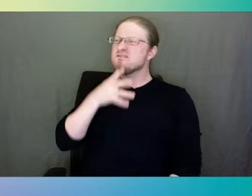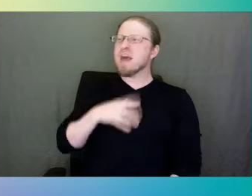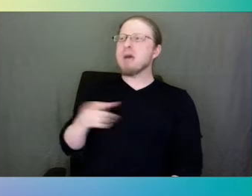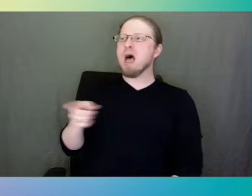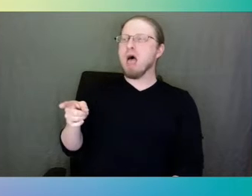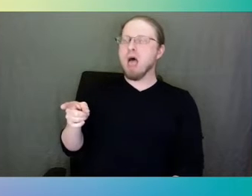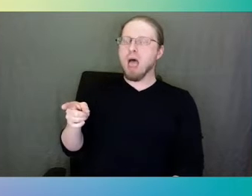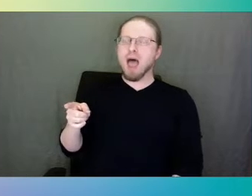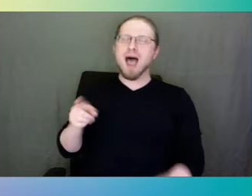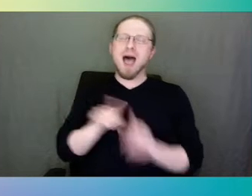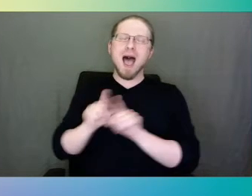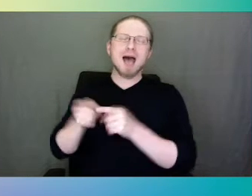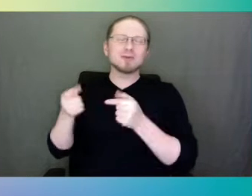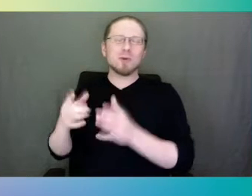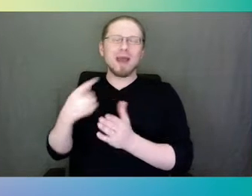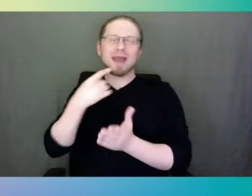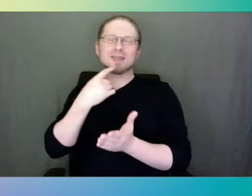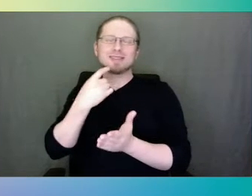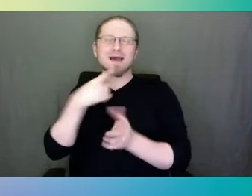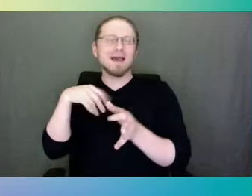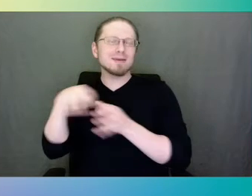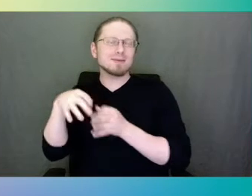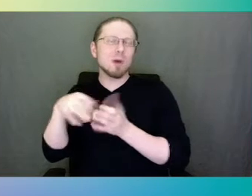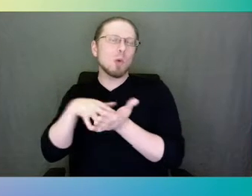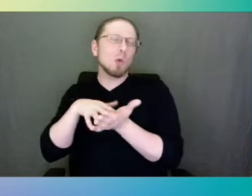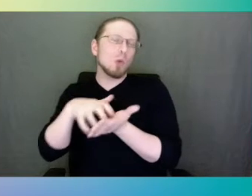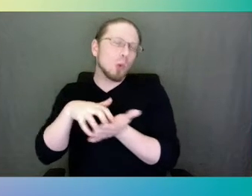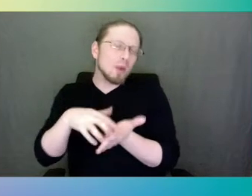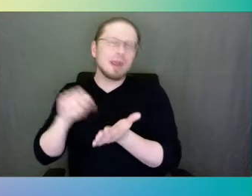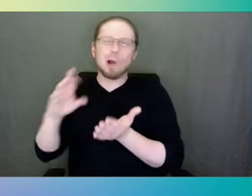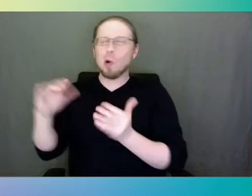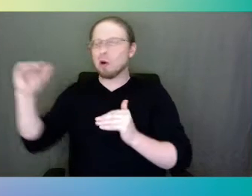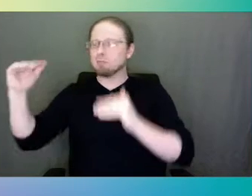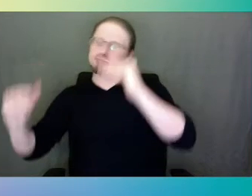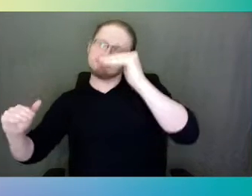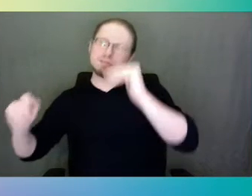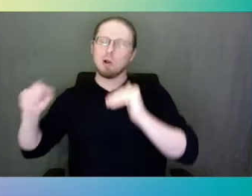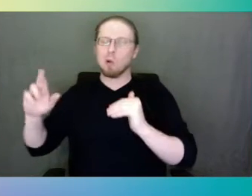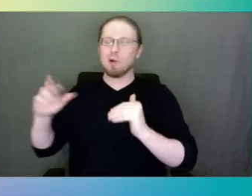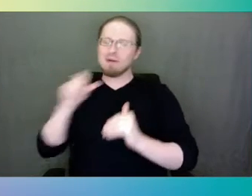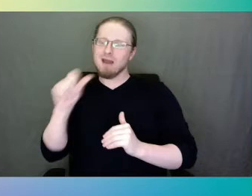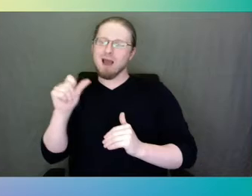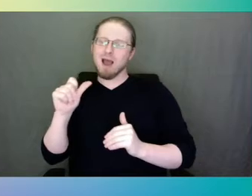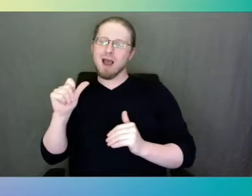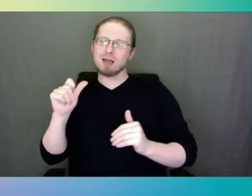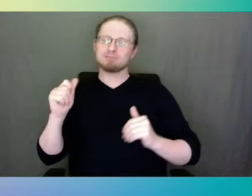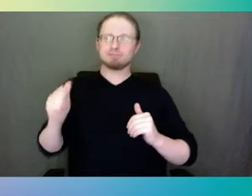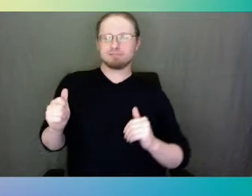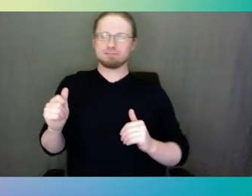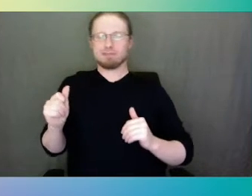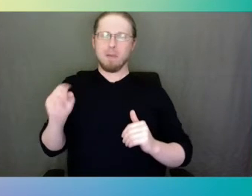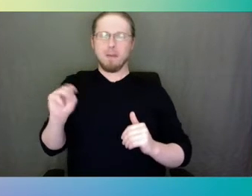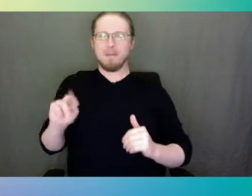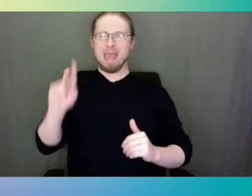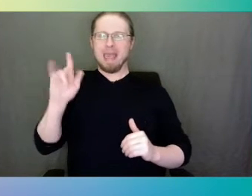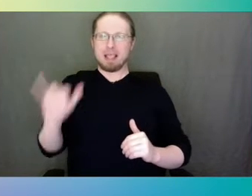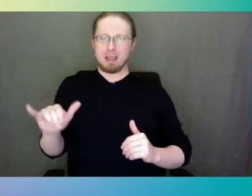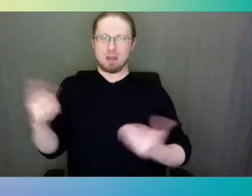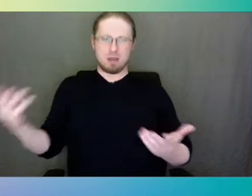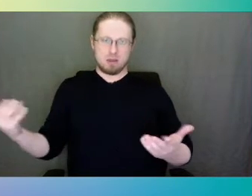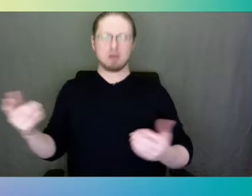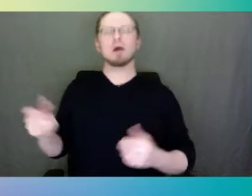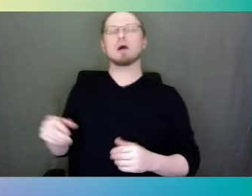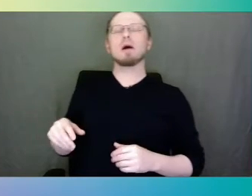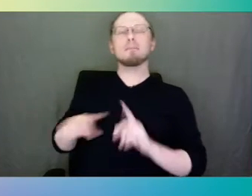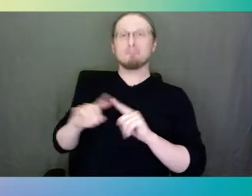say weakness or someone who isn't as good as the others, who isn't as manly. And so, but that's the word that they use,